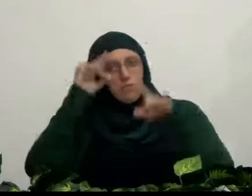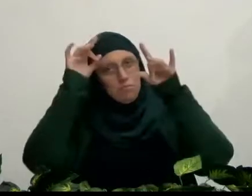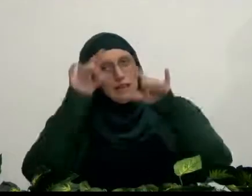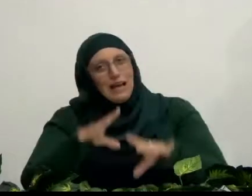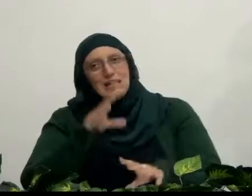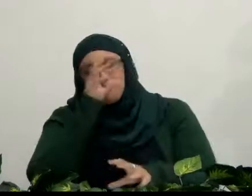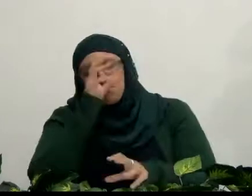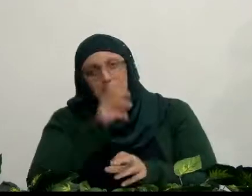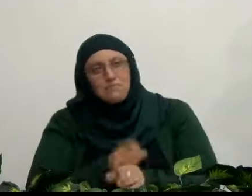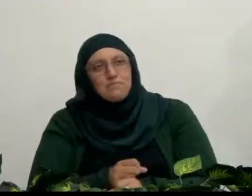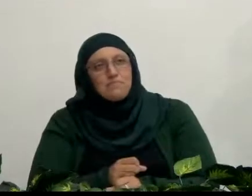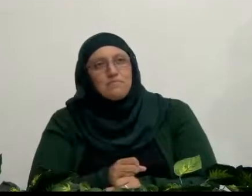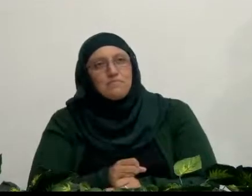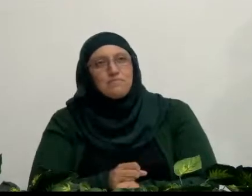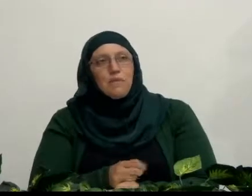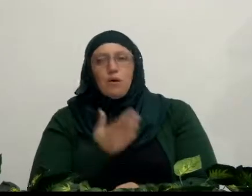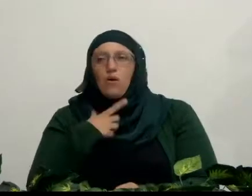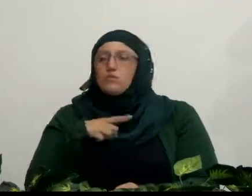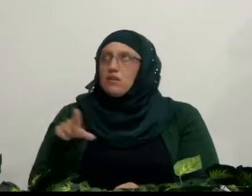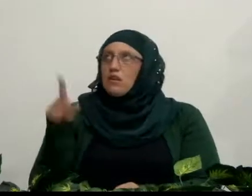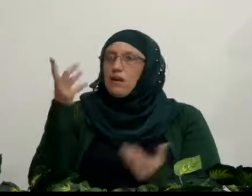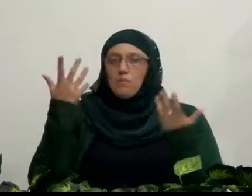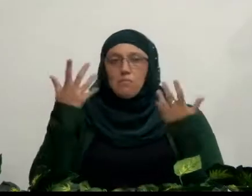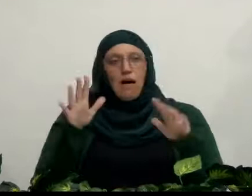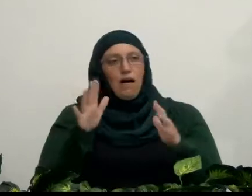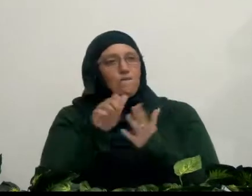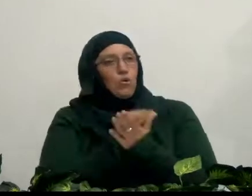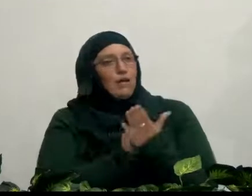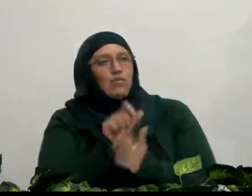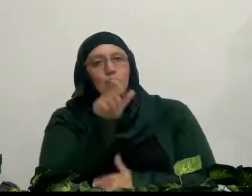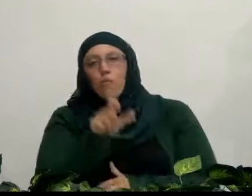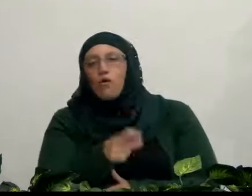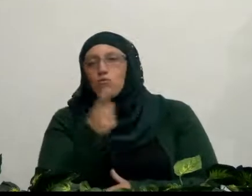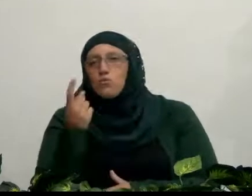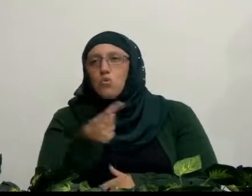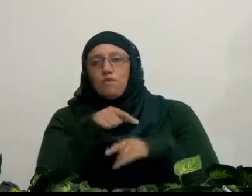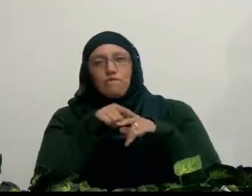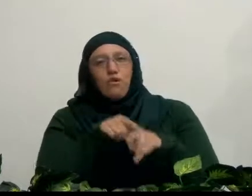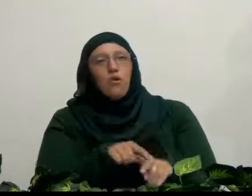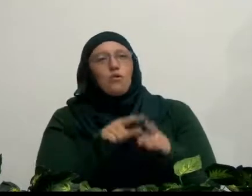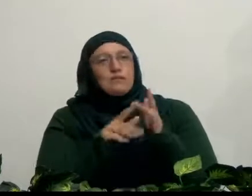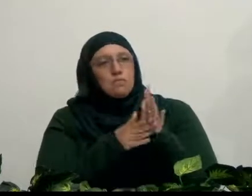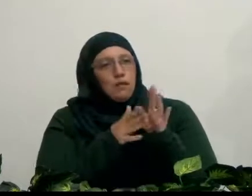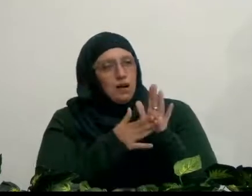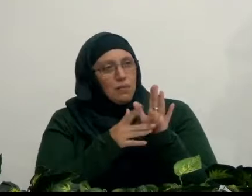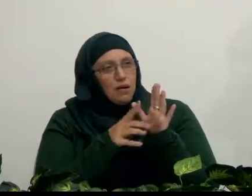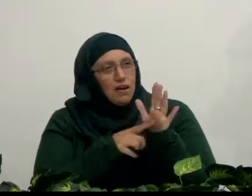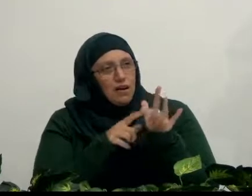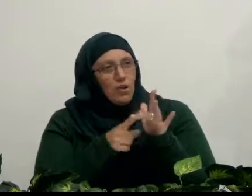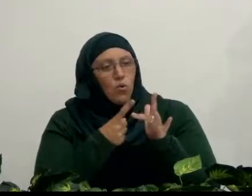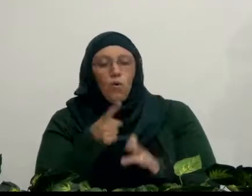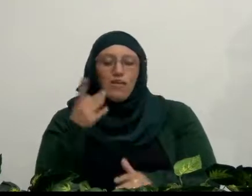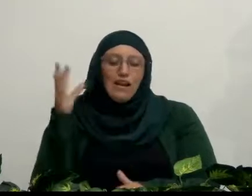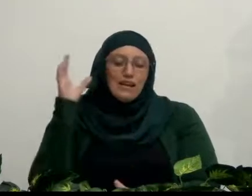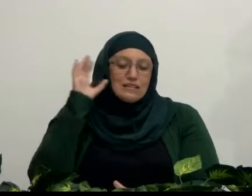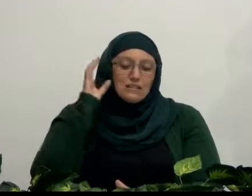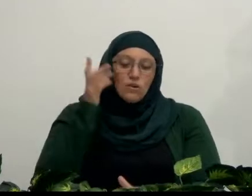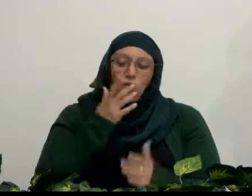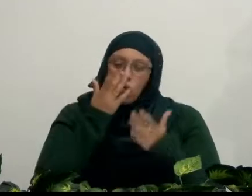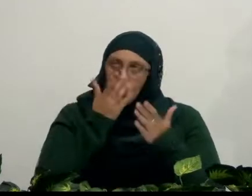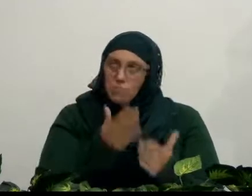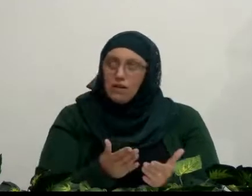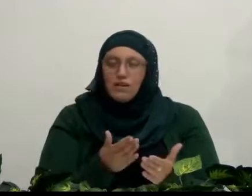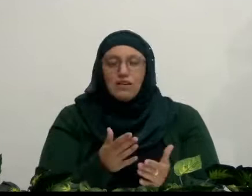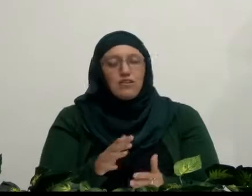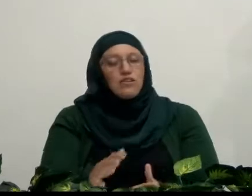in him, for Allah has already forgiven him and forgiven whoever listens to him and obeys him.